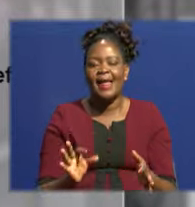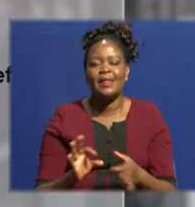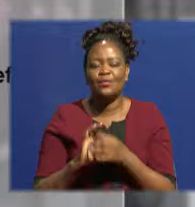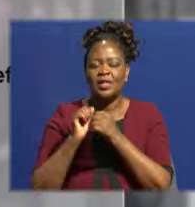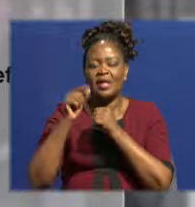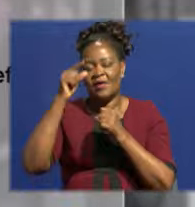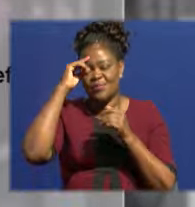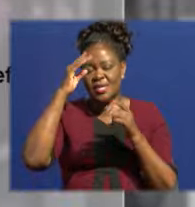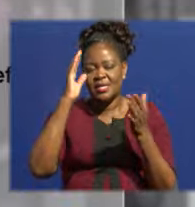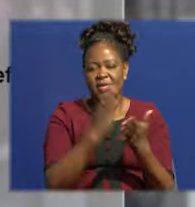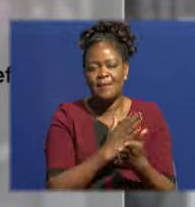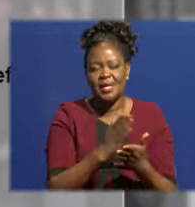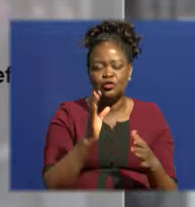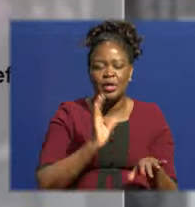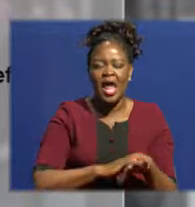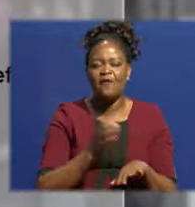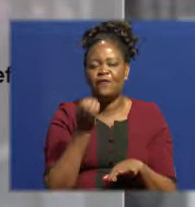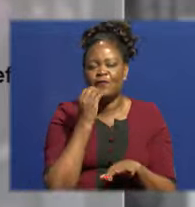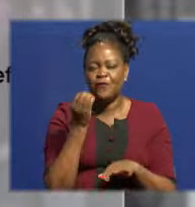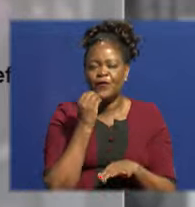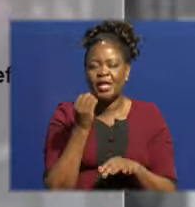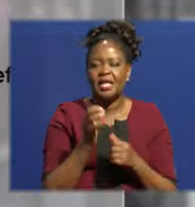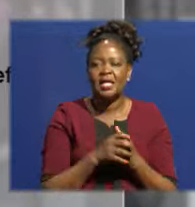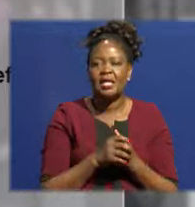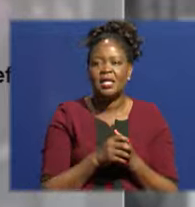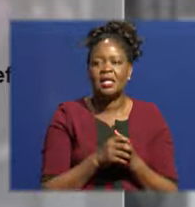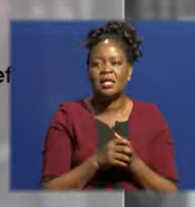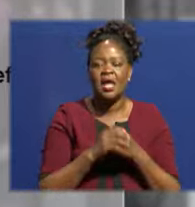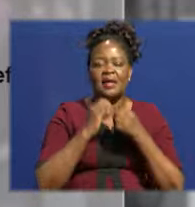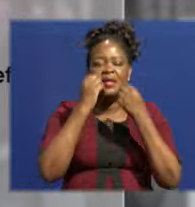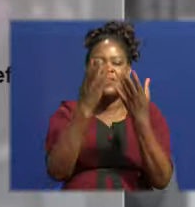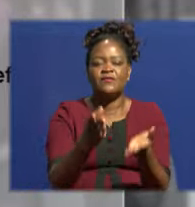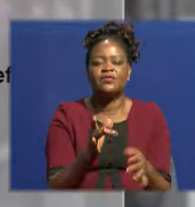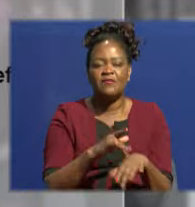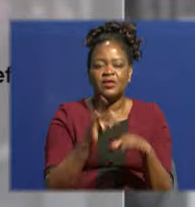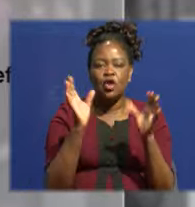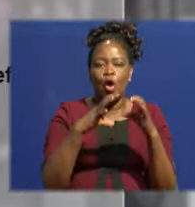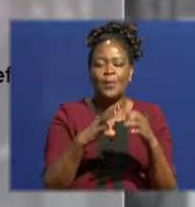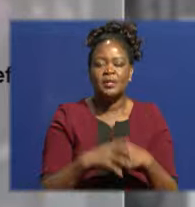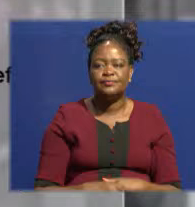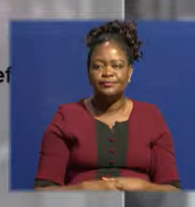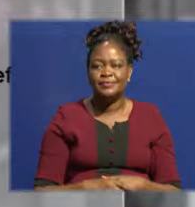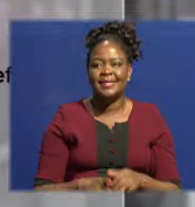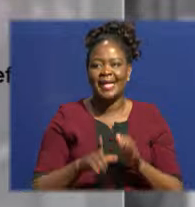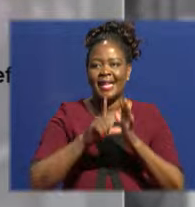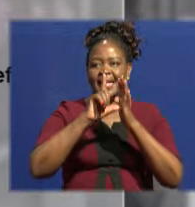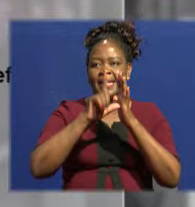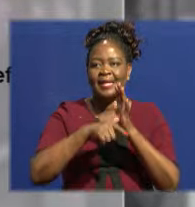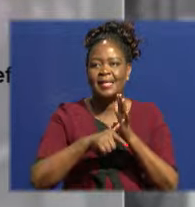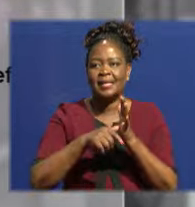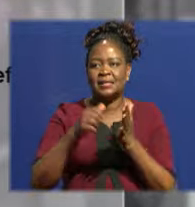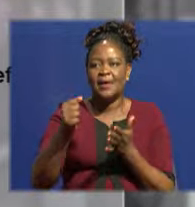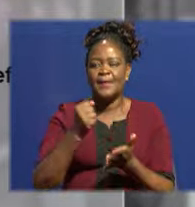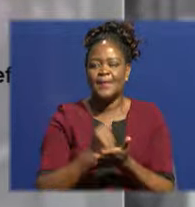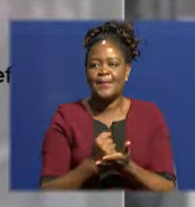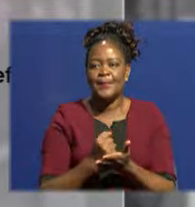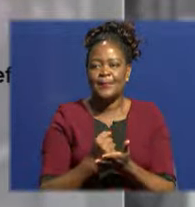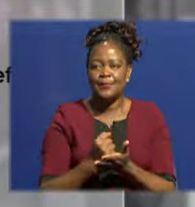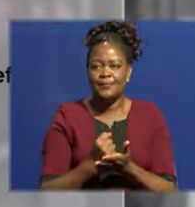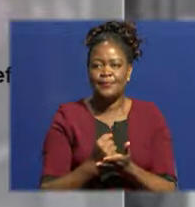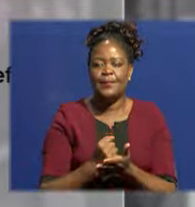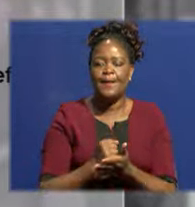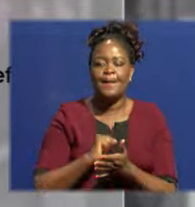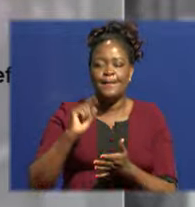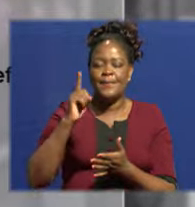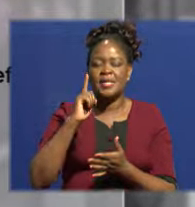government departments to get food and water to the affected communities. A few months later, he was transferred